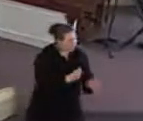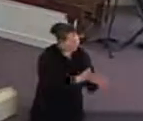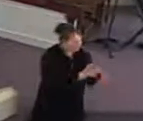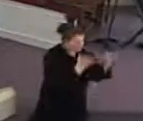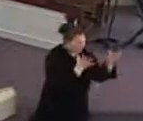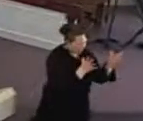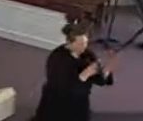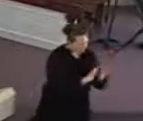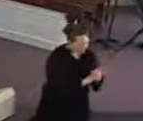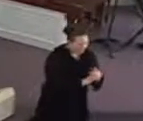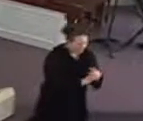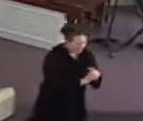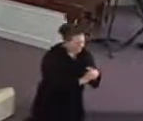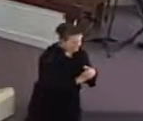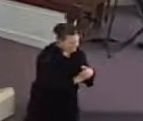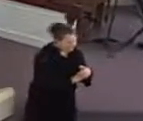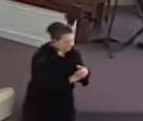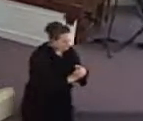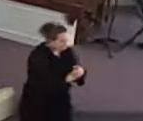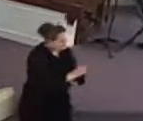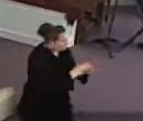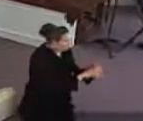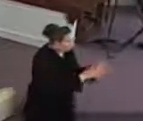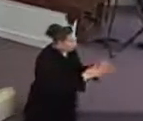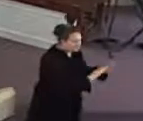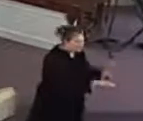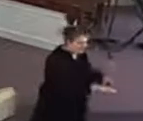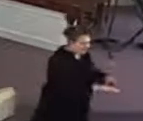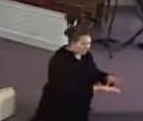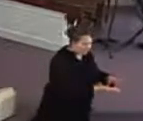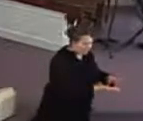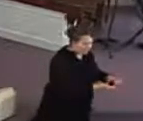Hallelujah. They died.